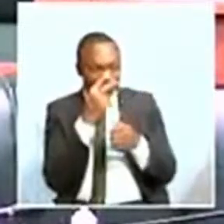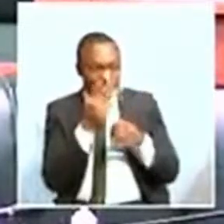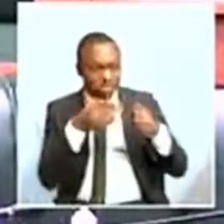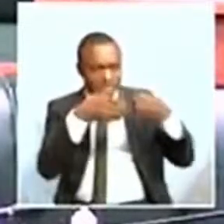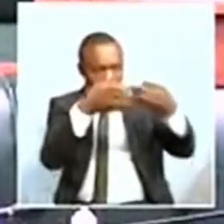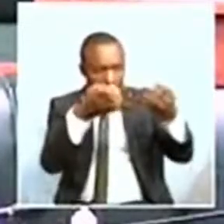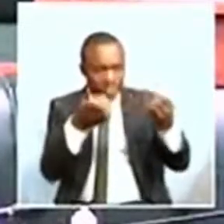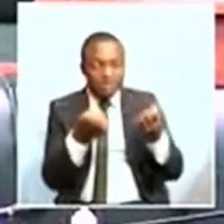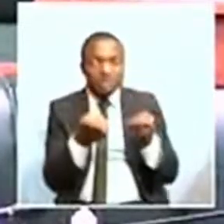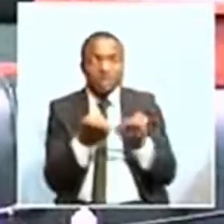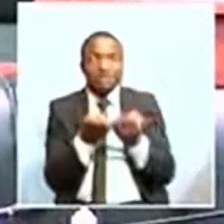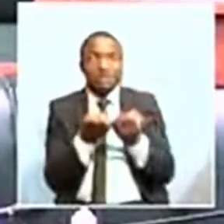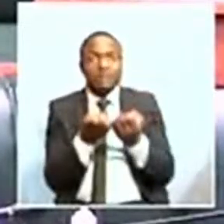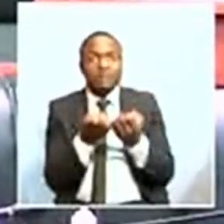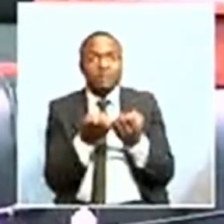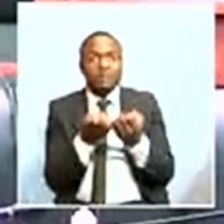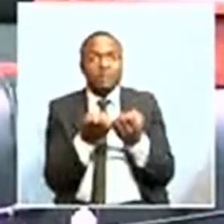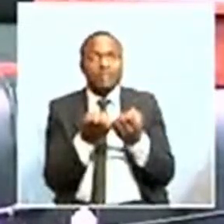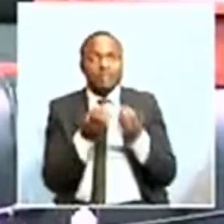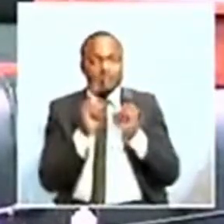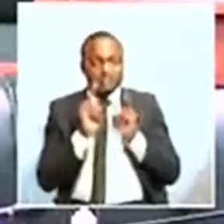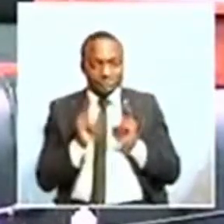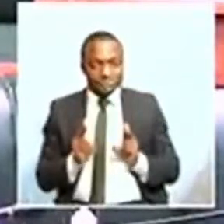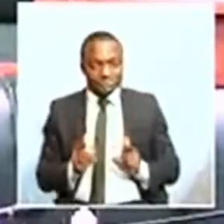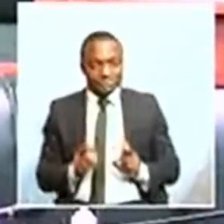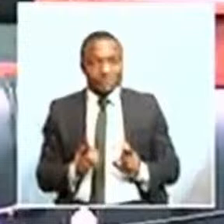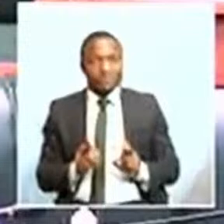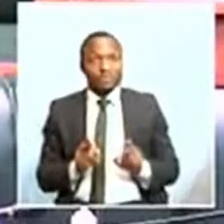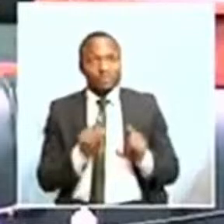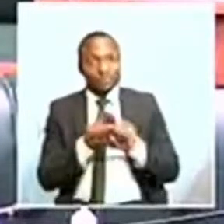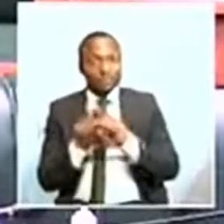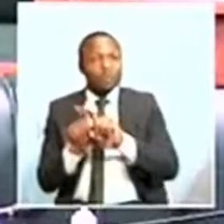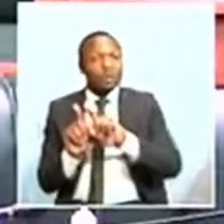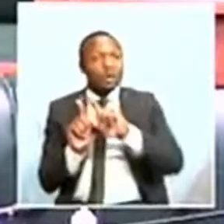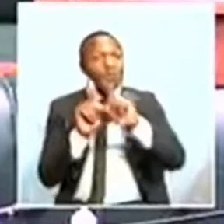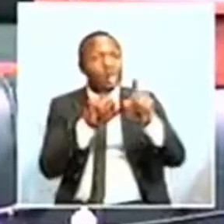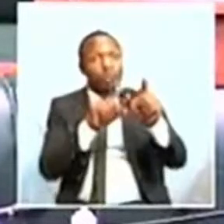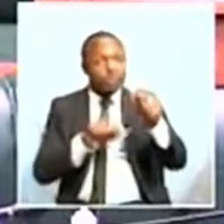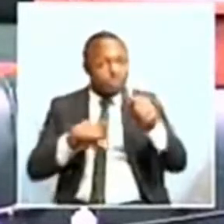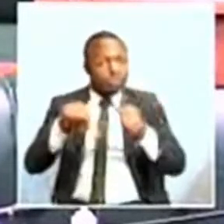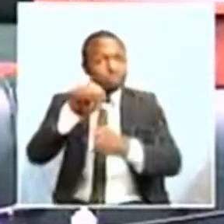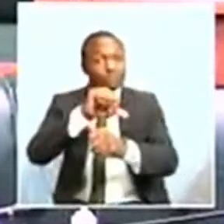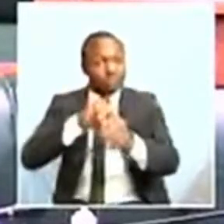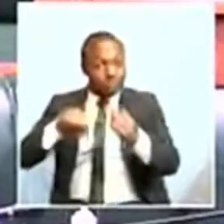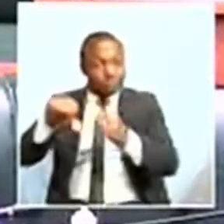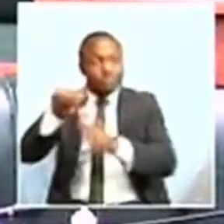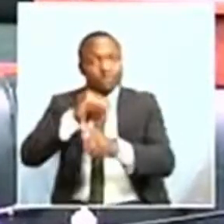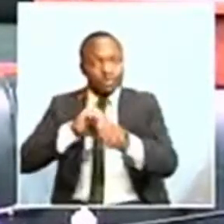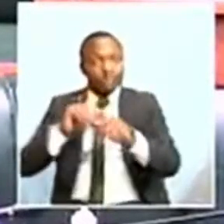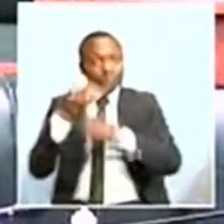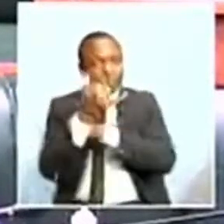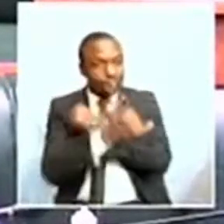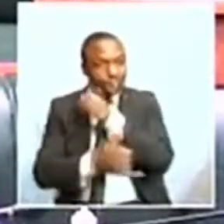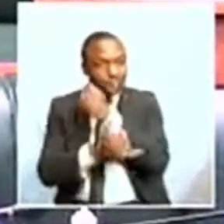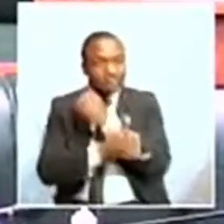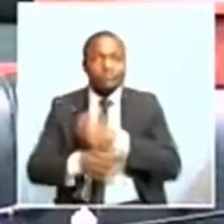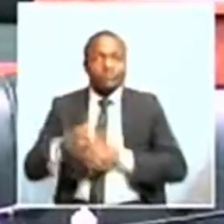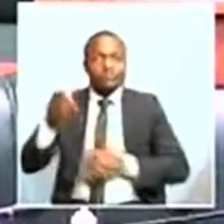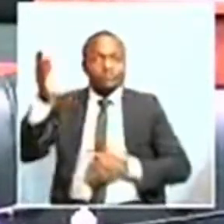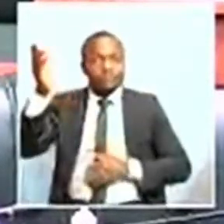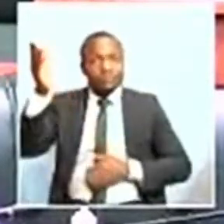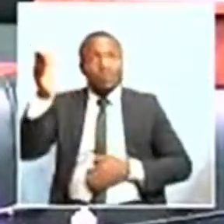environment, animal and human being. We have been going around the whole country trying to sensitize